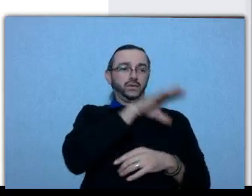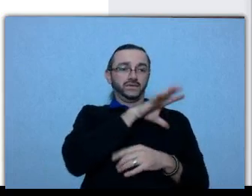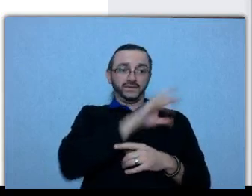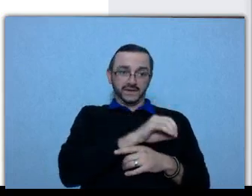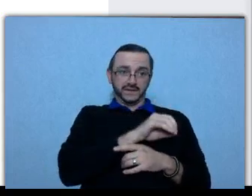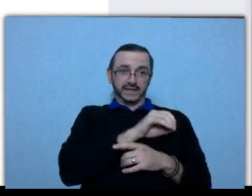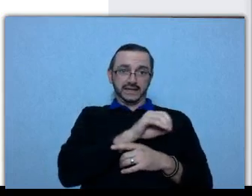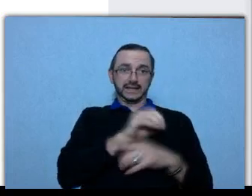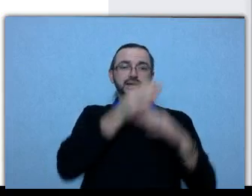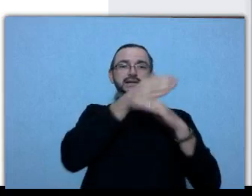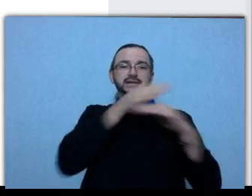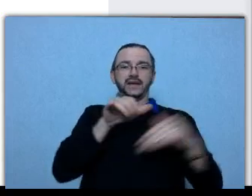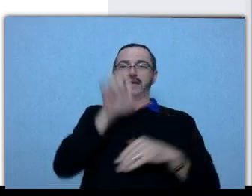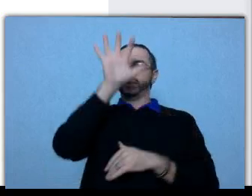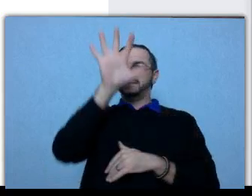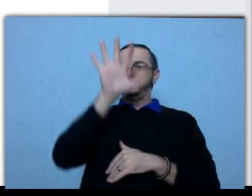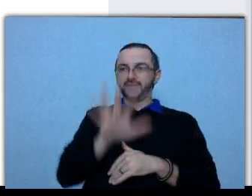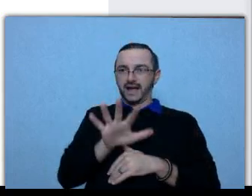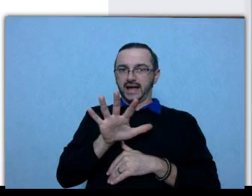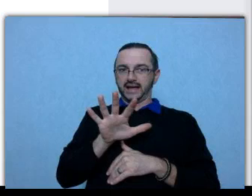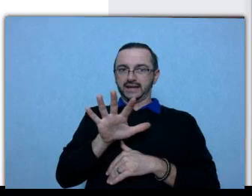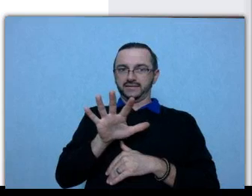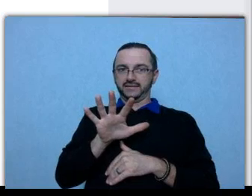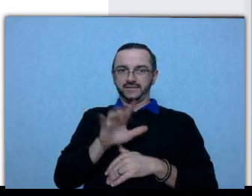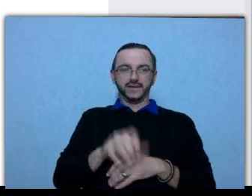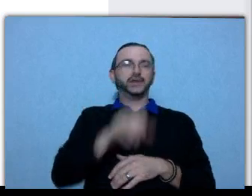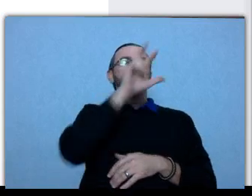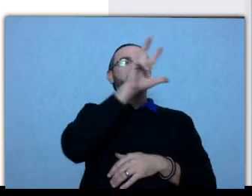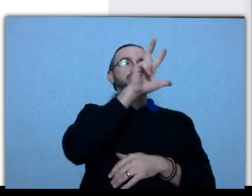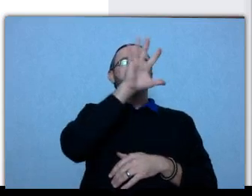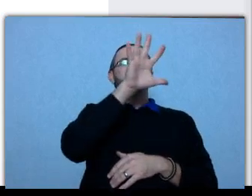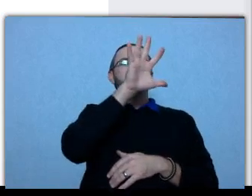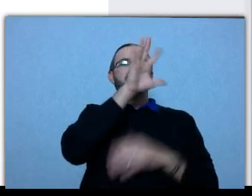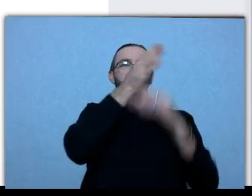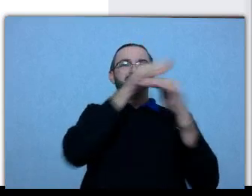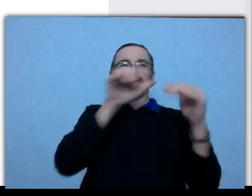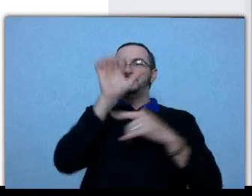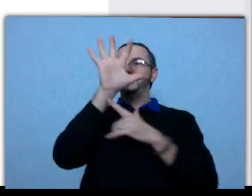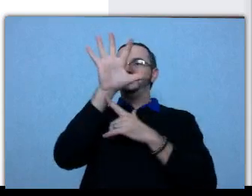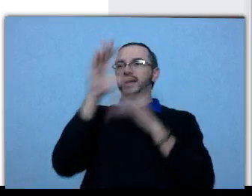and you get your same result. 5 into 35 is 7. Ooh, excuse me.